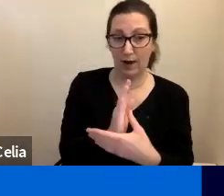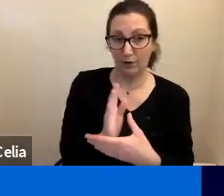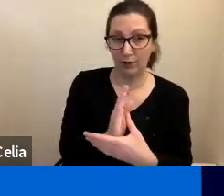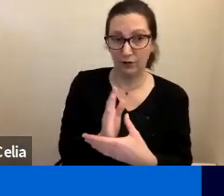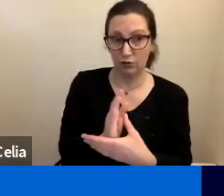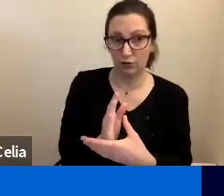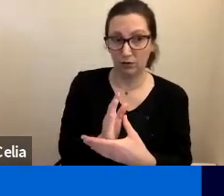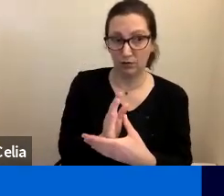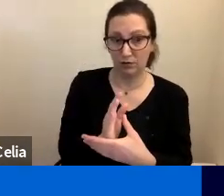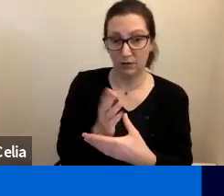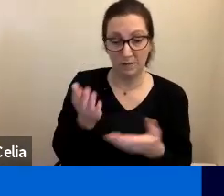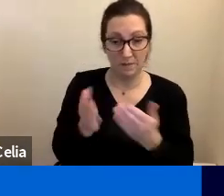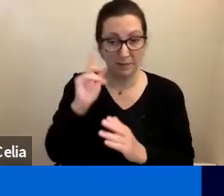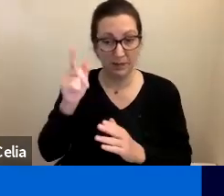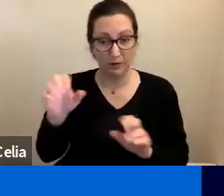at another date?